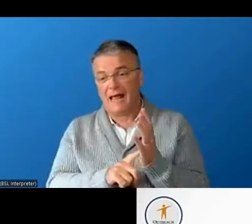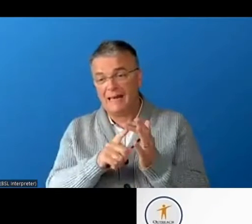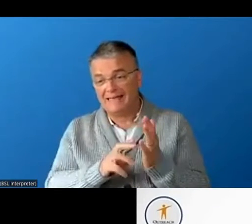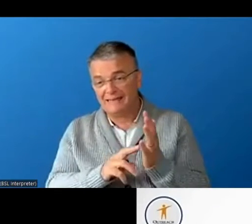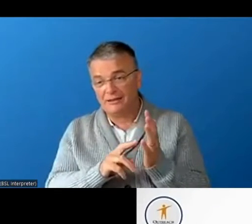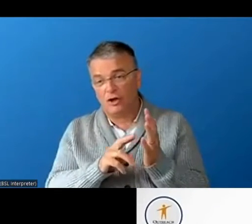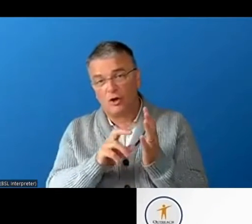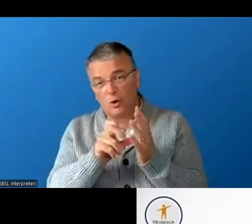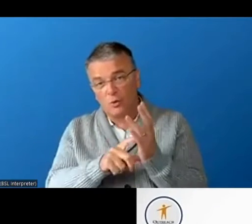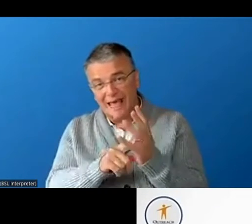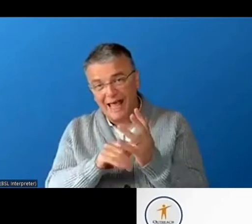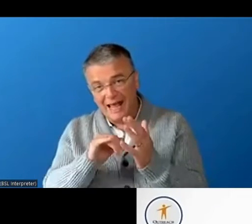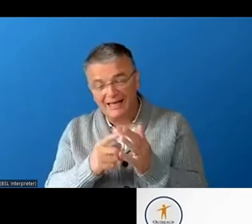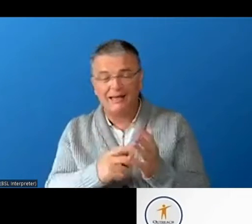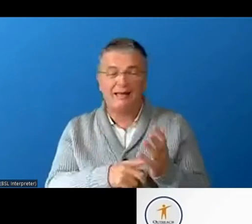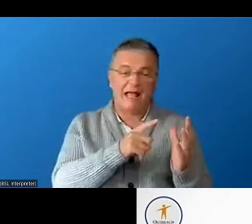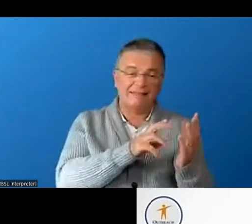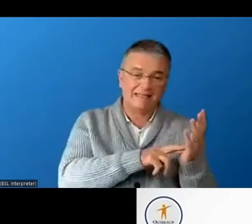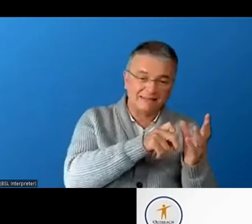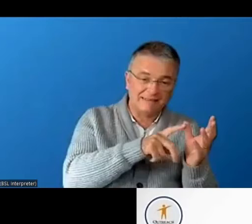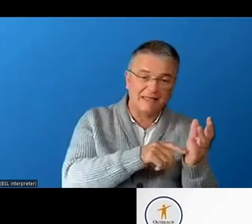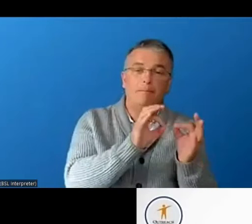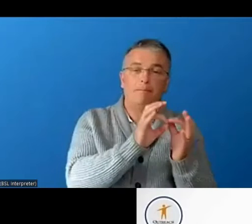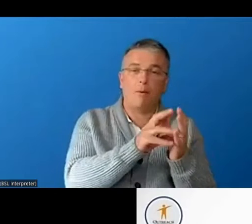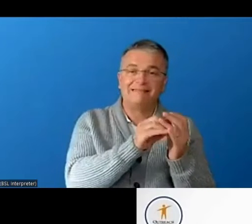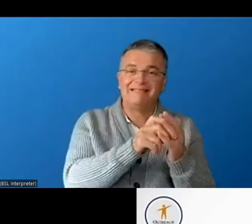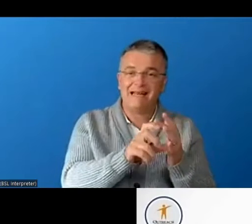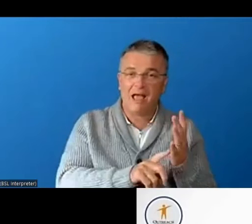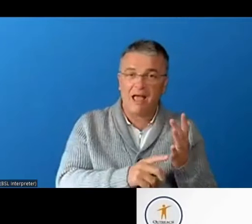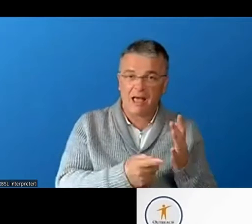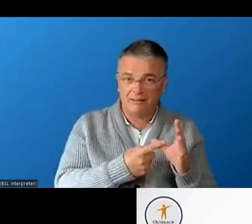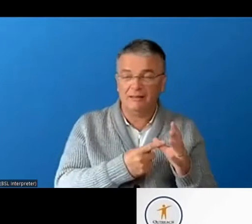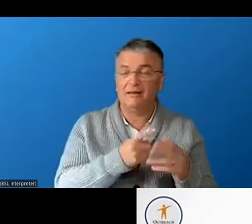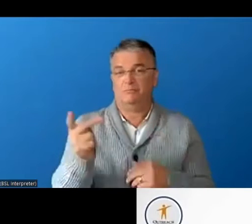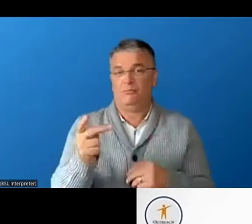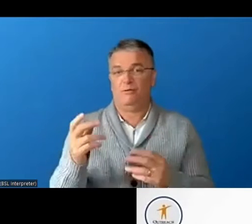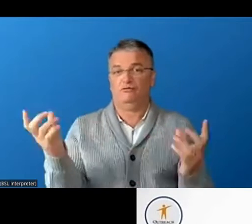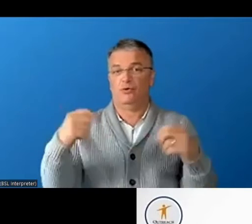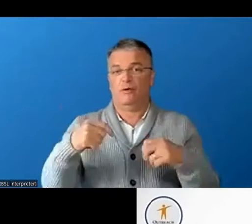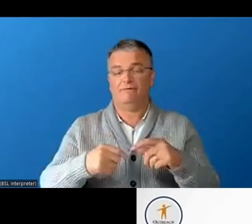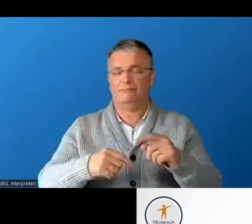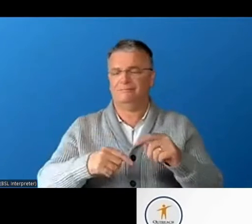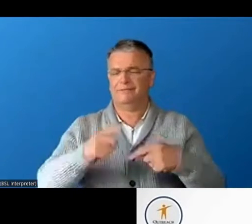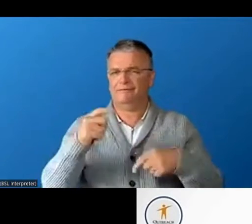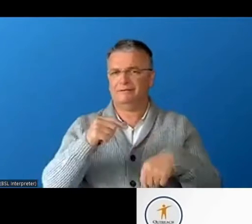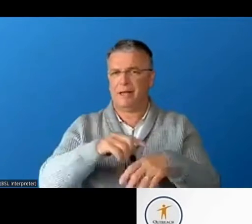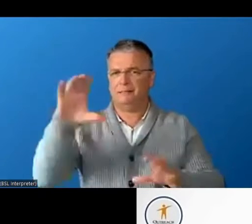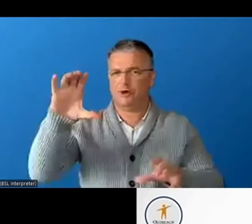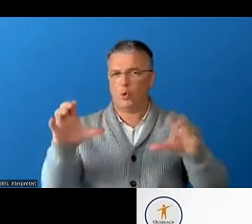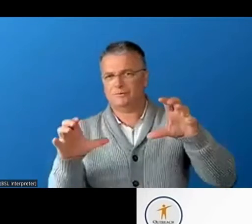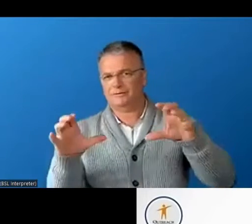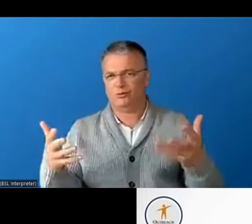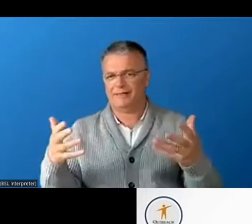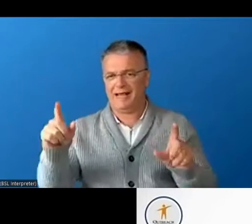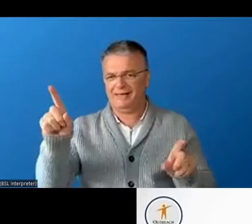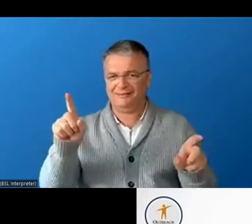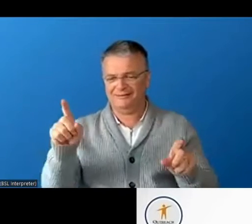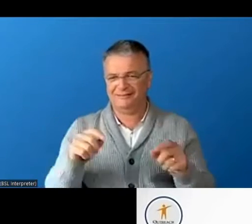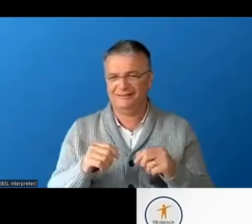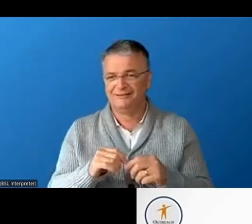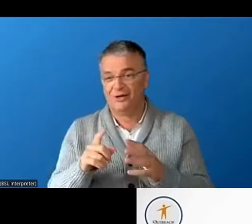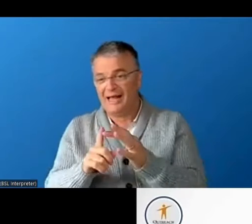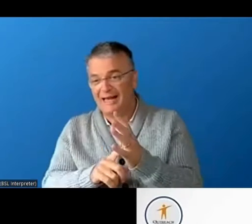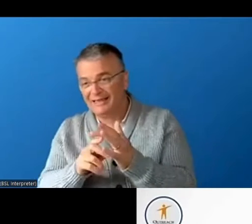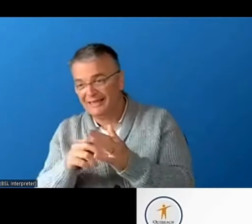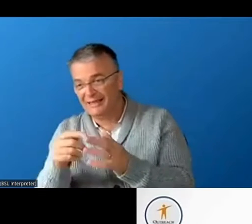and Nancy Bobadilla. They are joining us from multiple time zones today. So Elene is joining